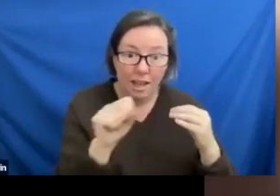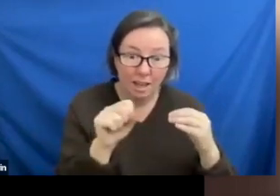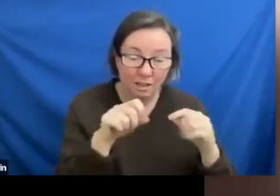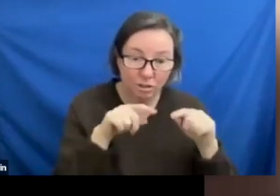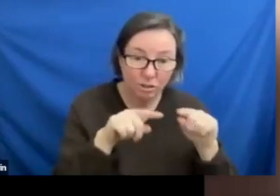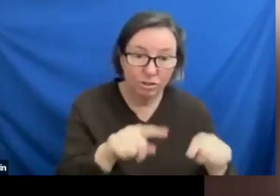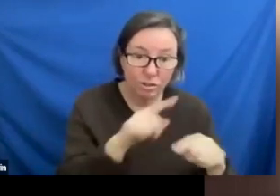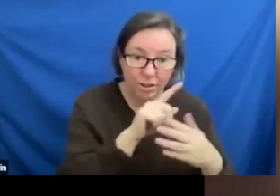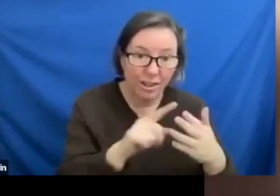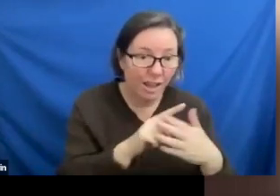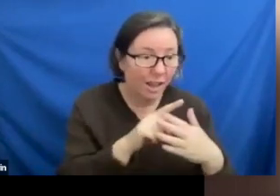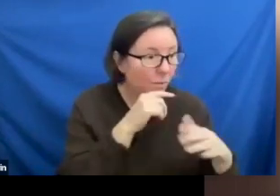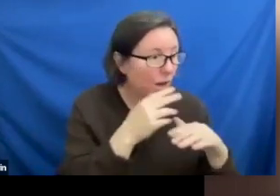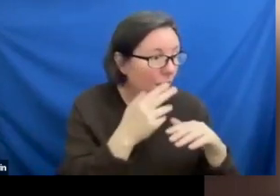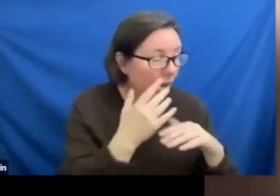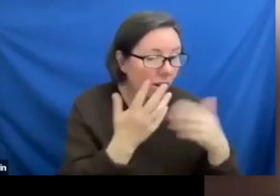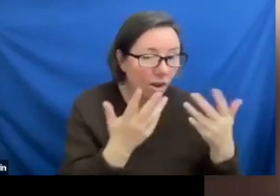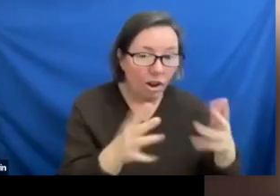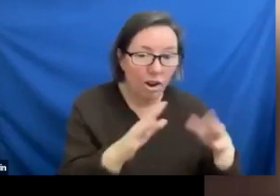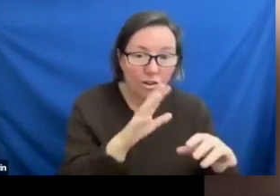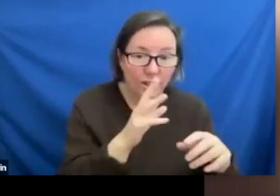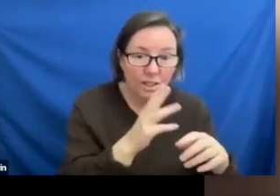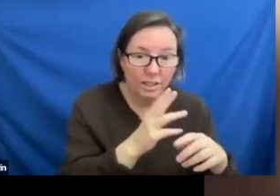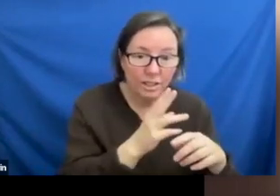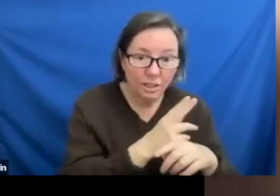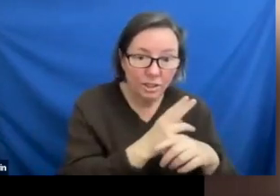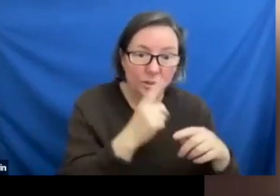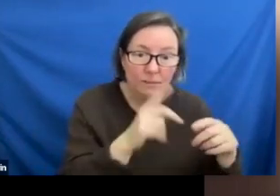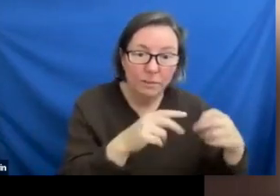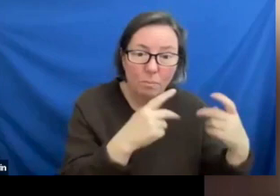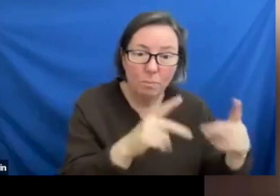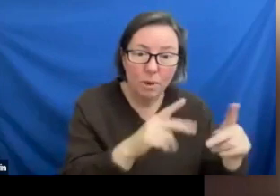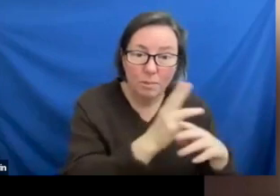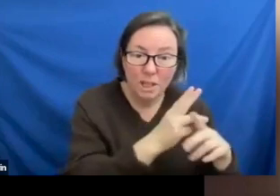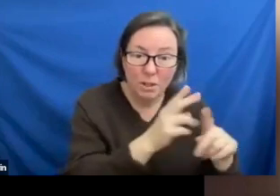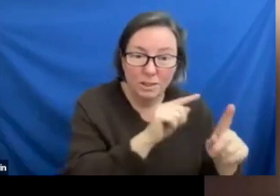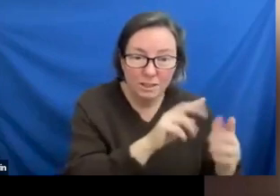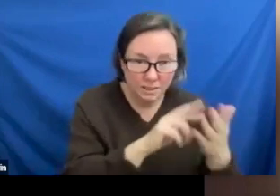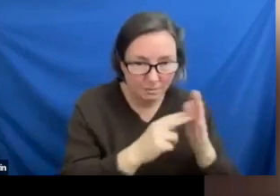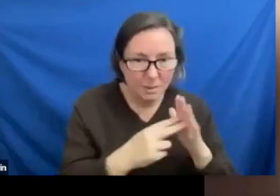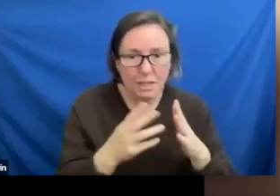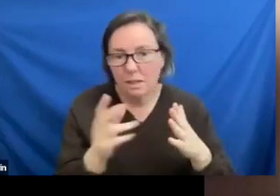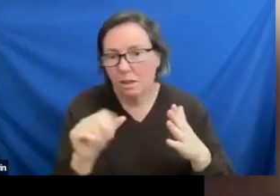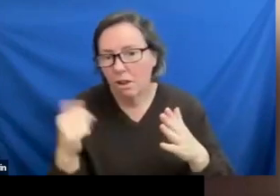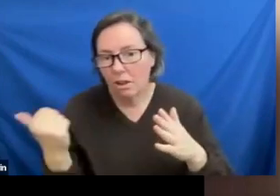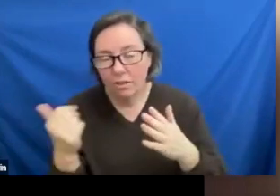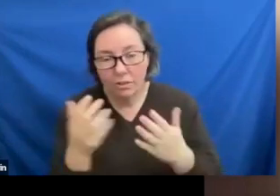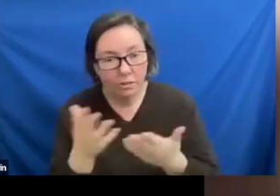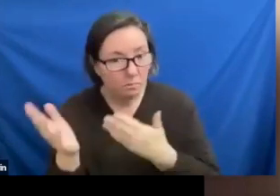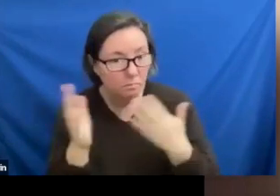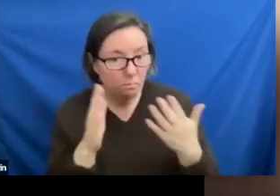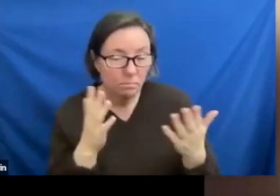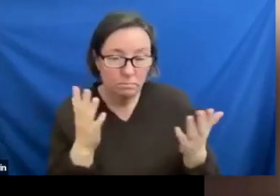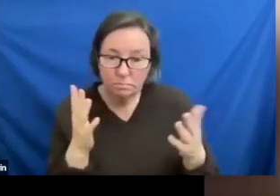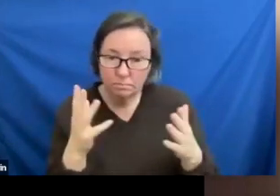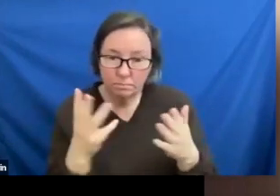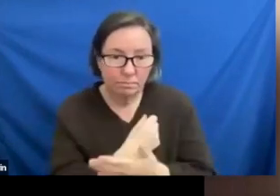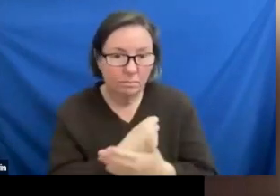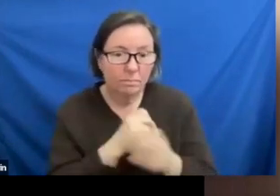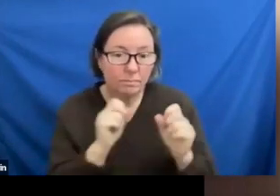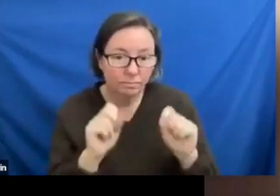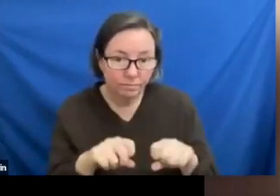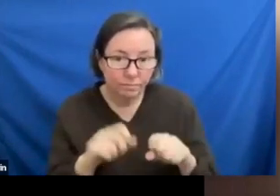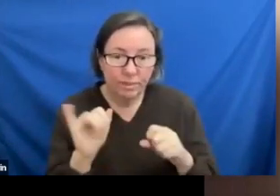hours that it's not in use for permitted users. So I didn't see who asked that question, but if you have any background